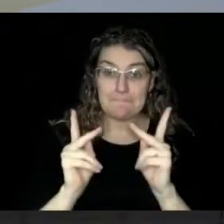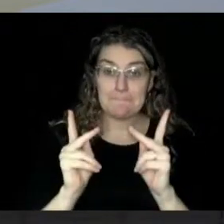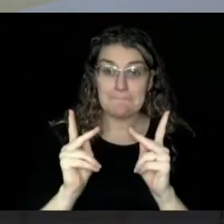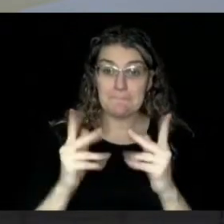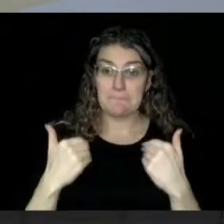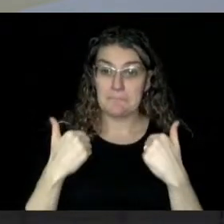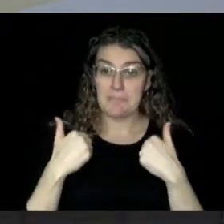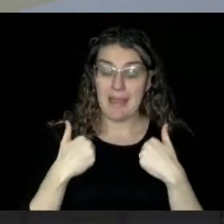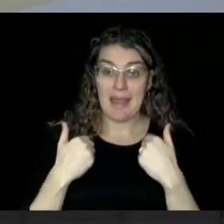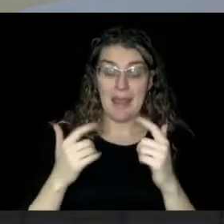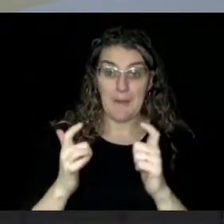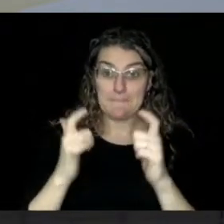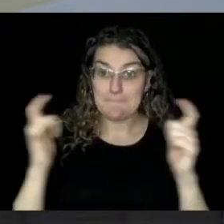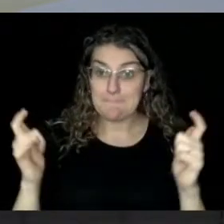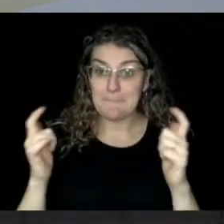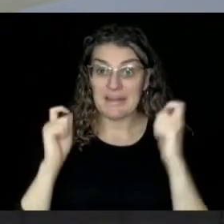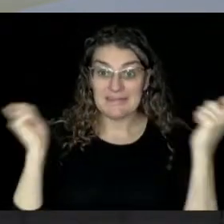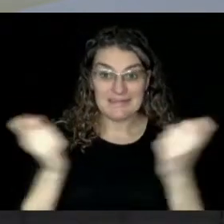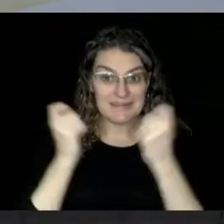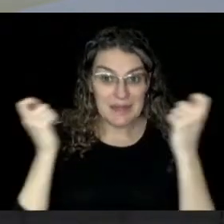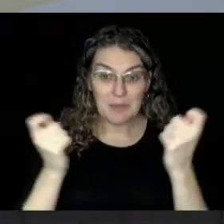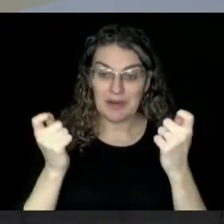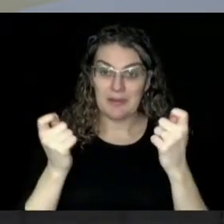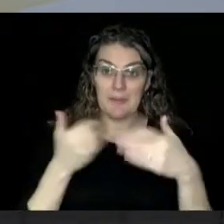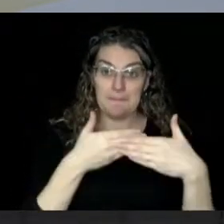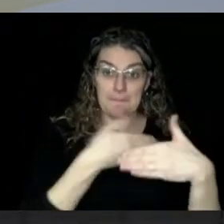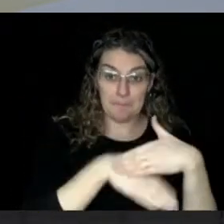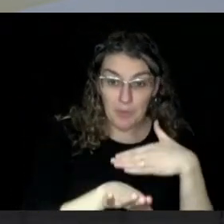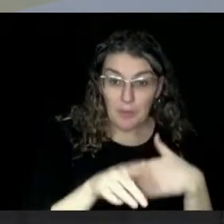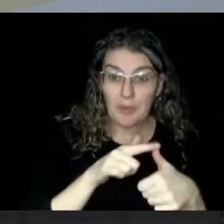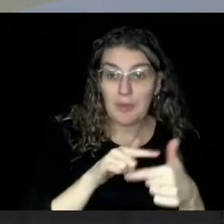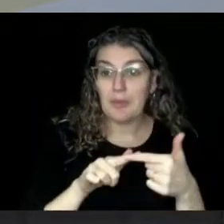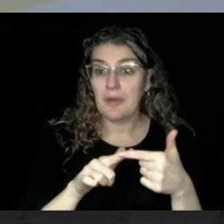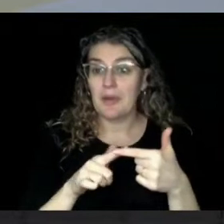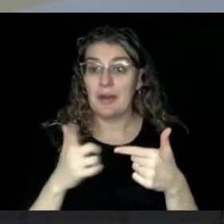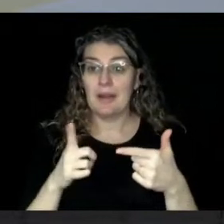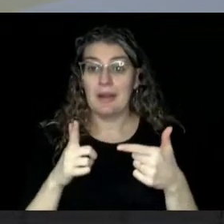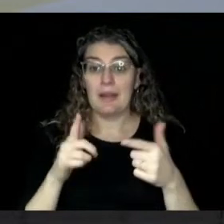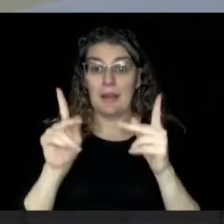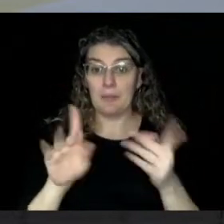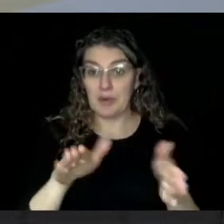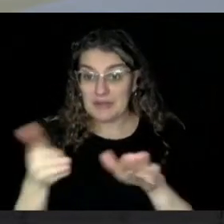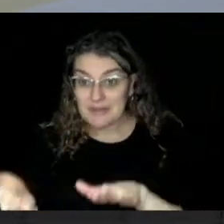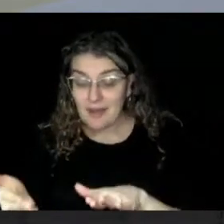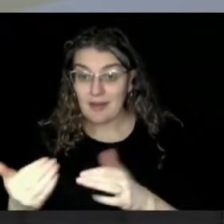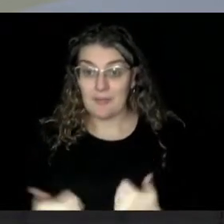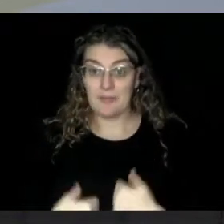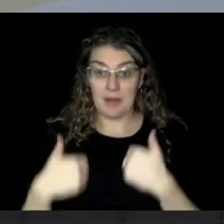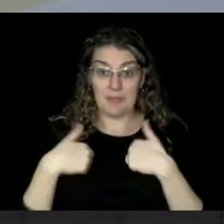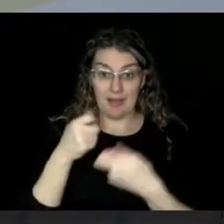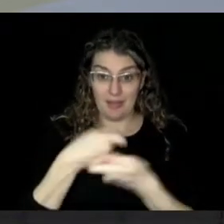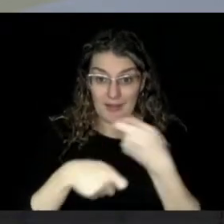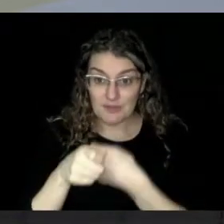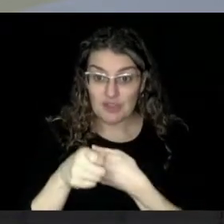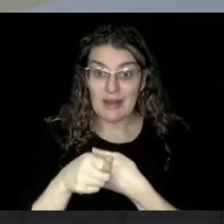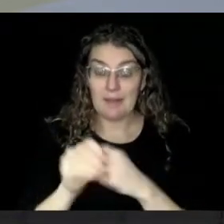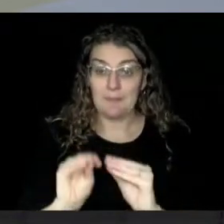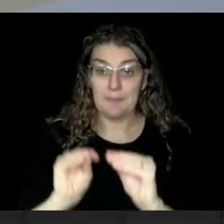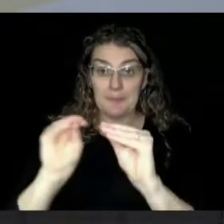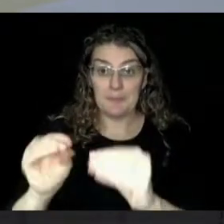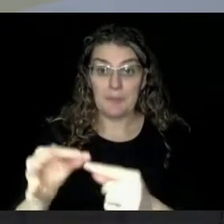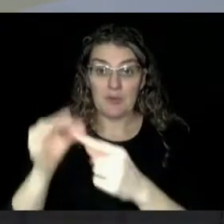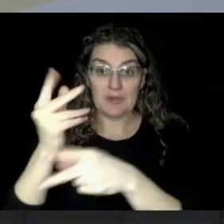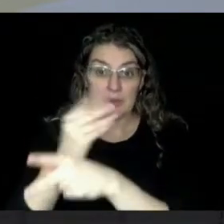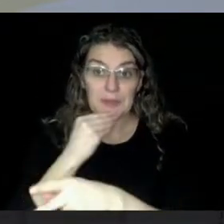during this pandemic: the birth of a child, the death of a loved one, life changes such as moving into a care facility,